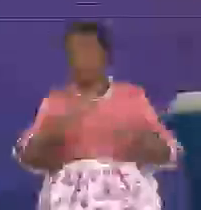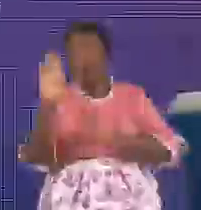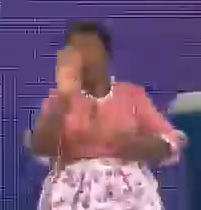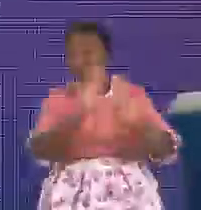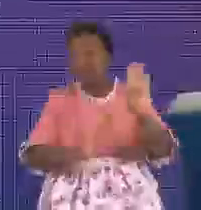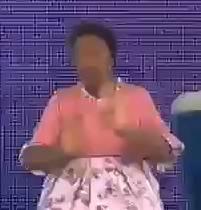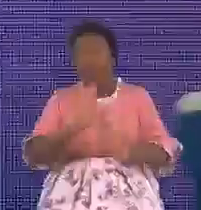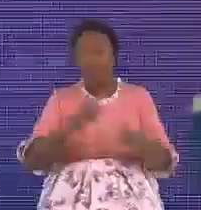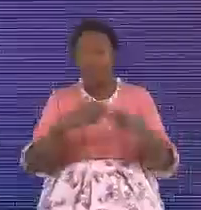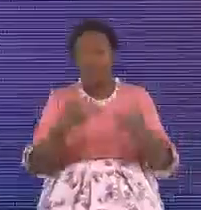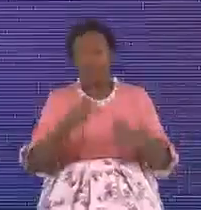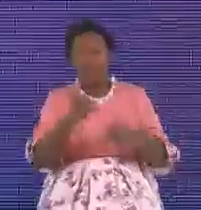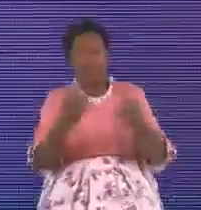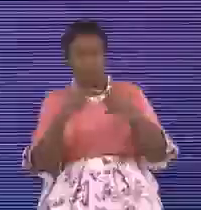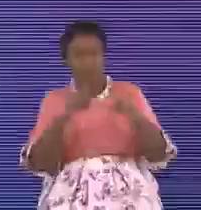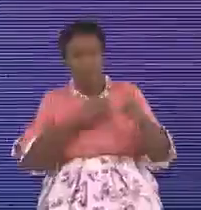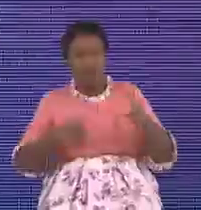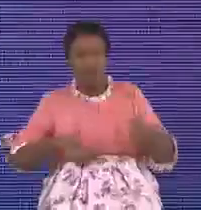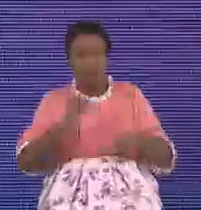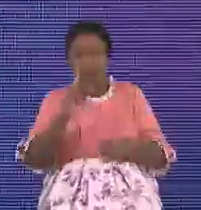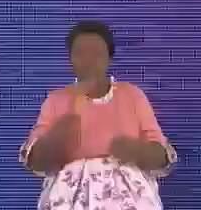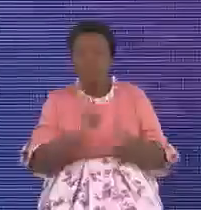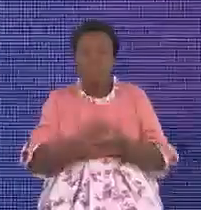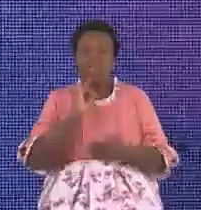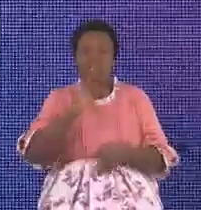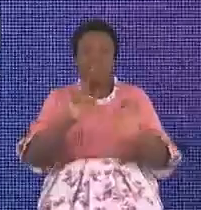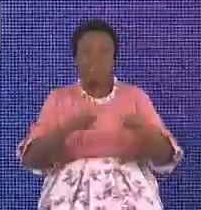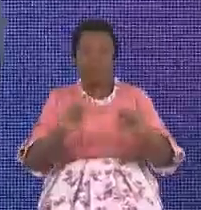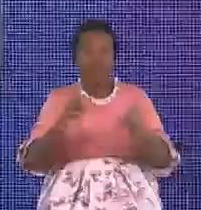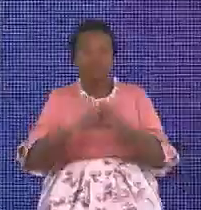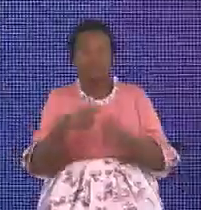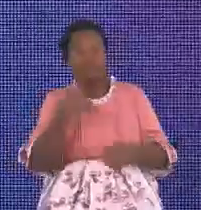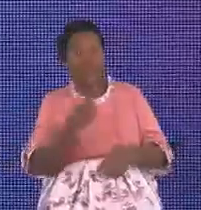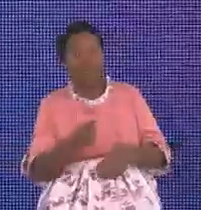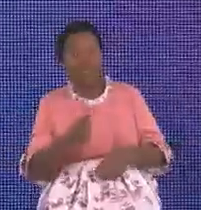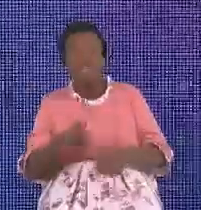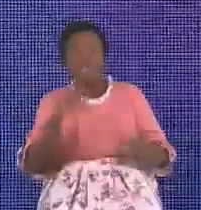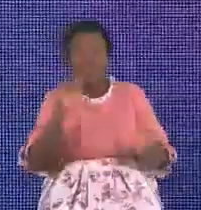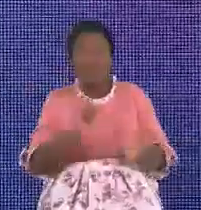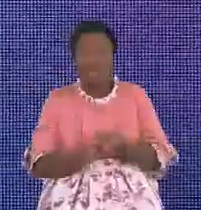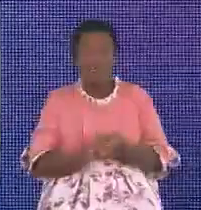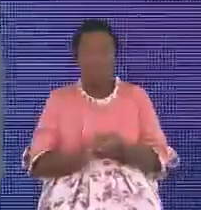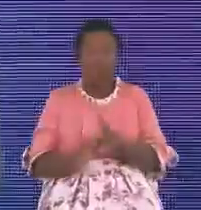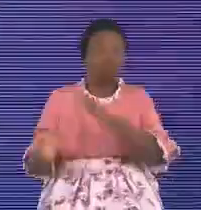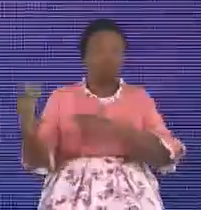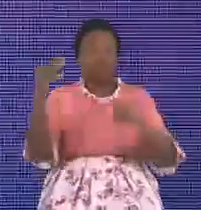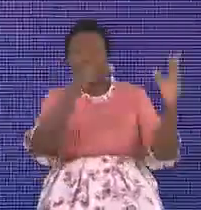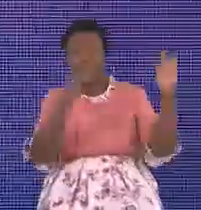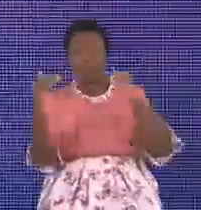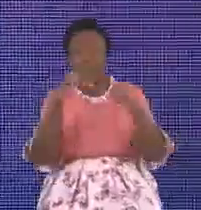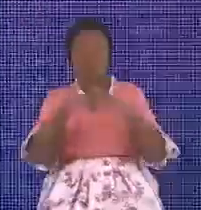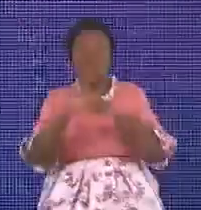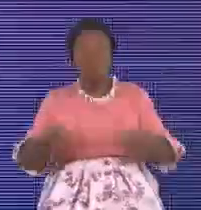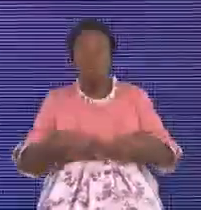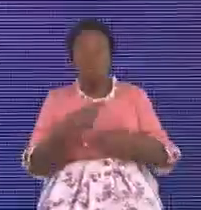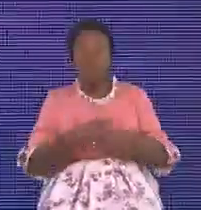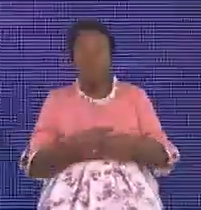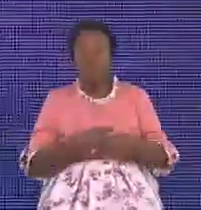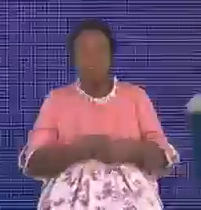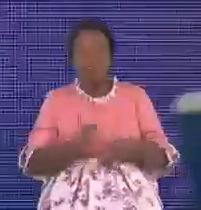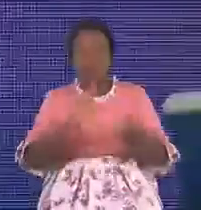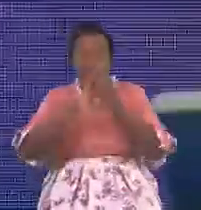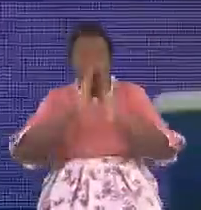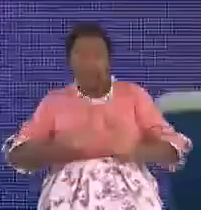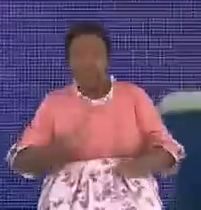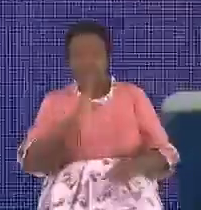to the lord the one that is able to tell that storm in your life peace be still